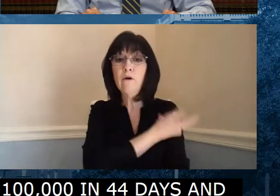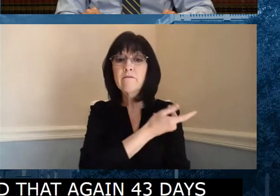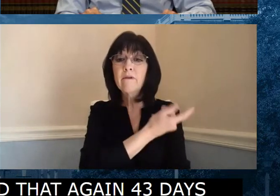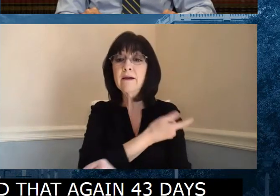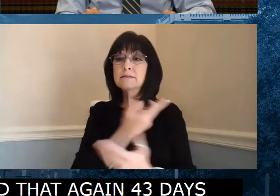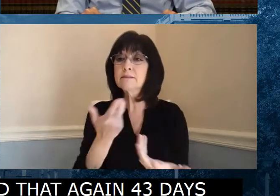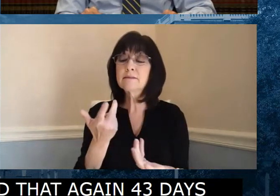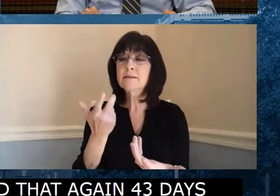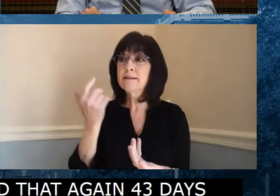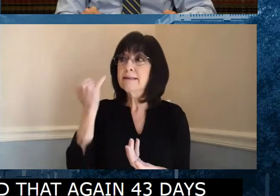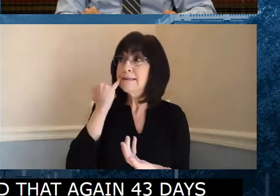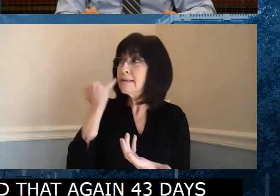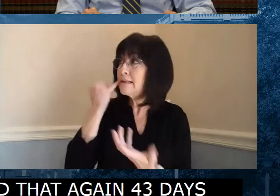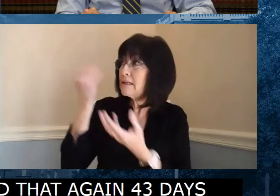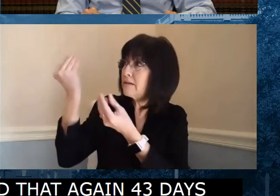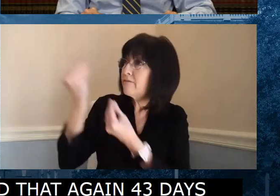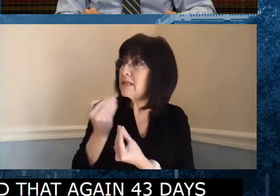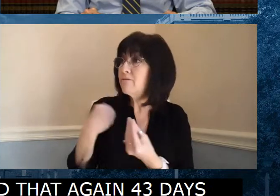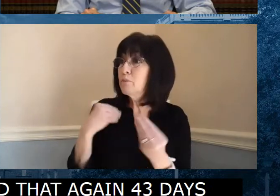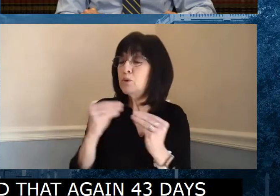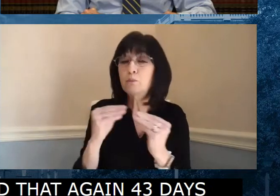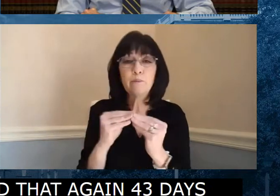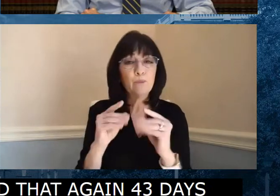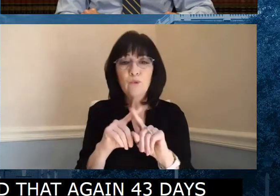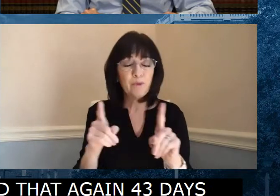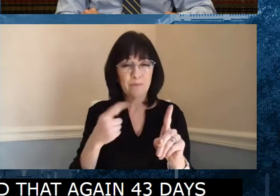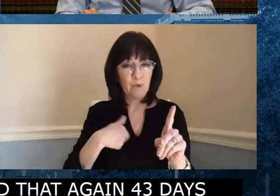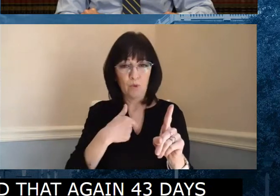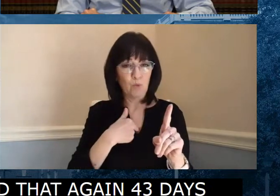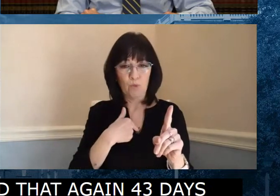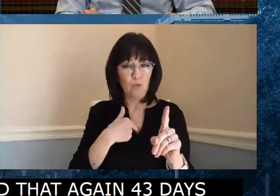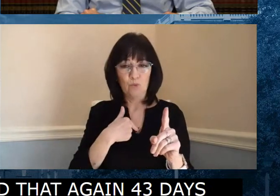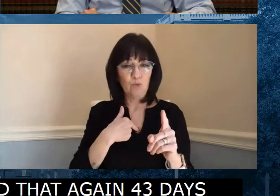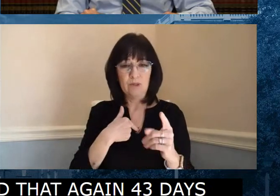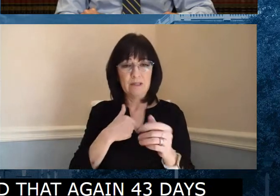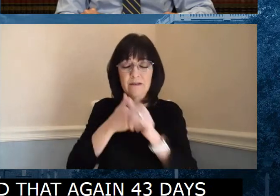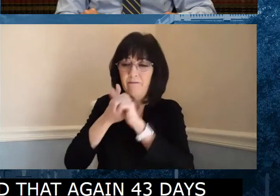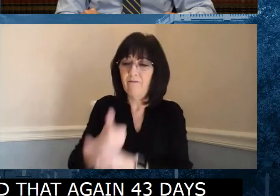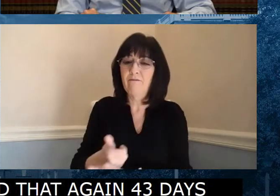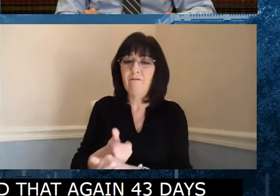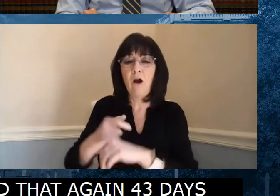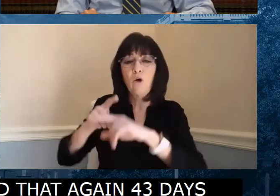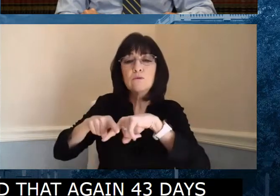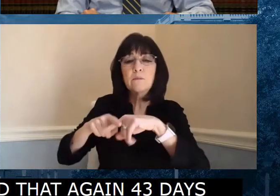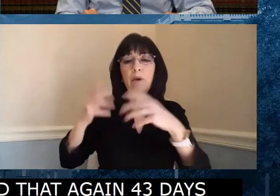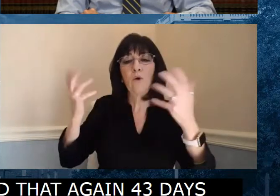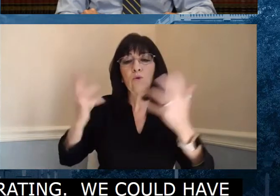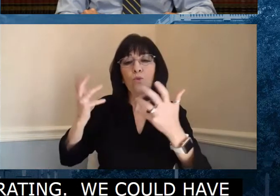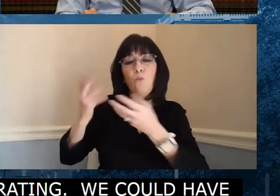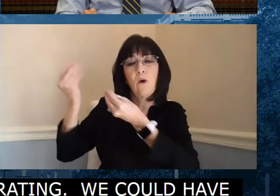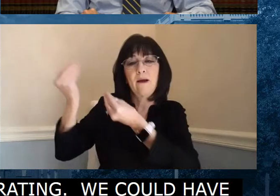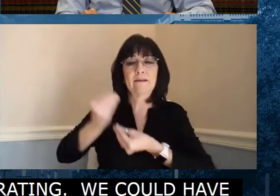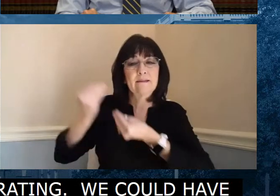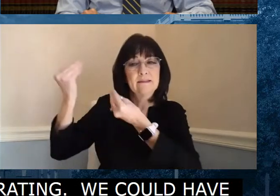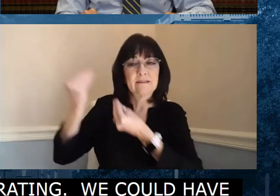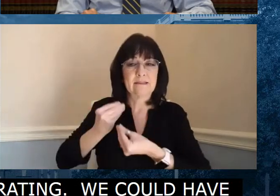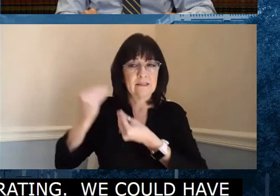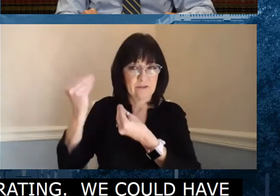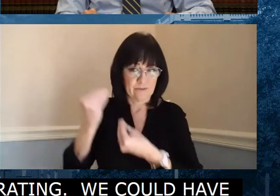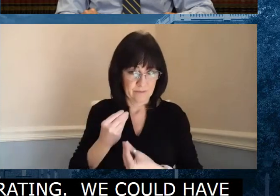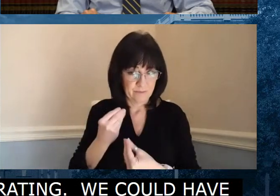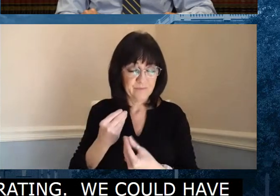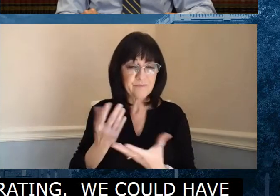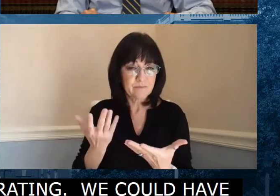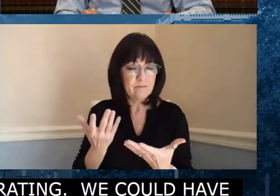federal government. We do get vaccines that go directly to pharmacies across the state, and they've been a